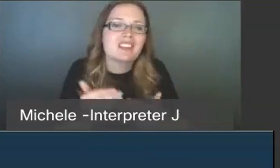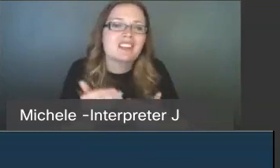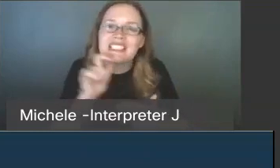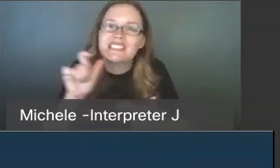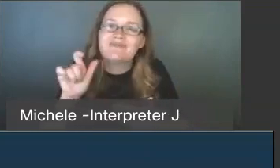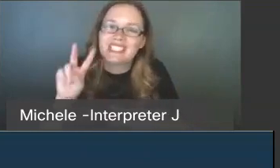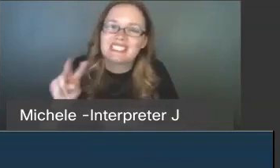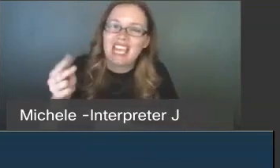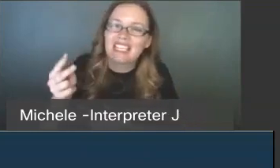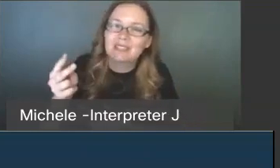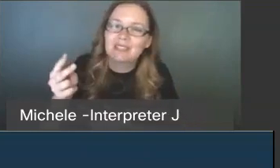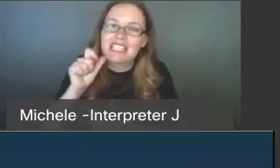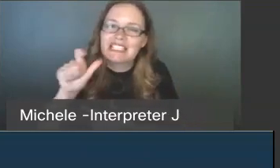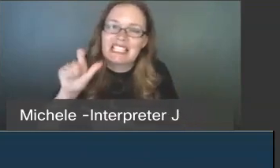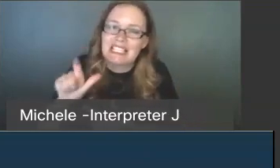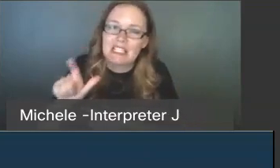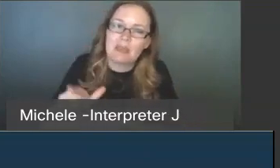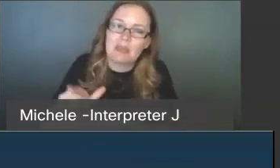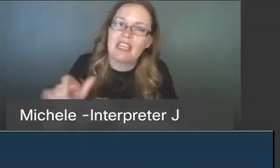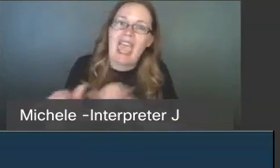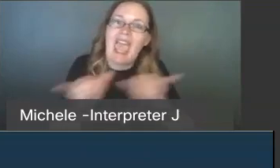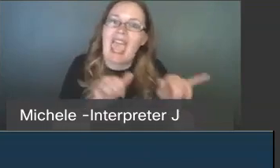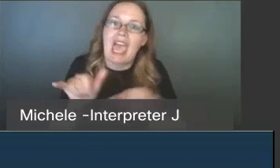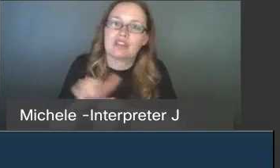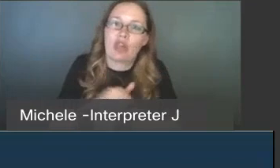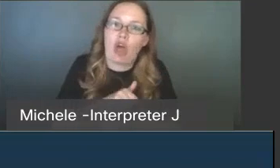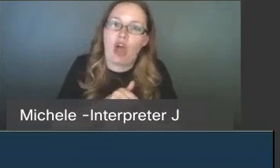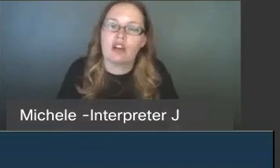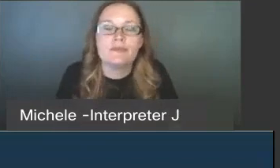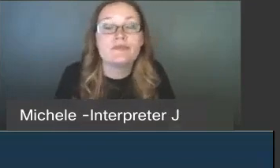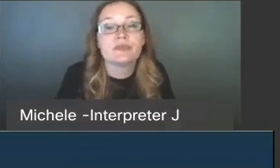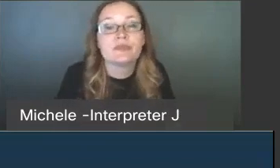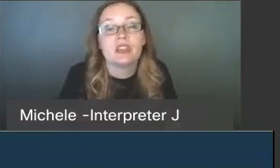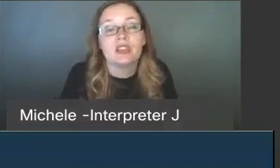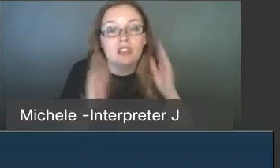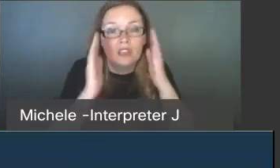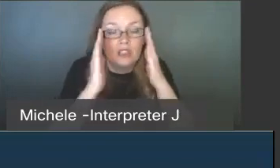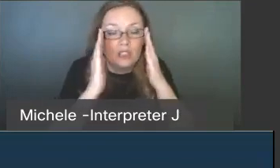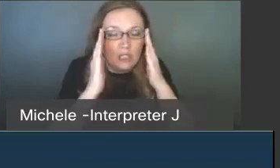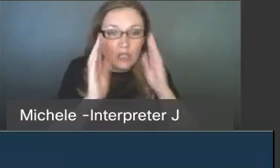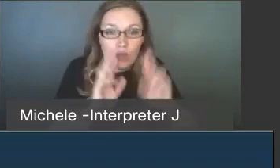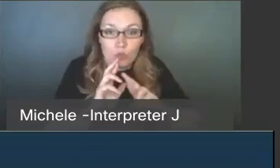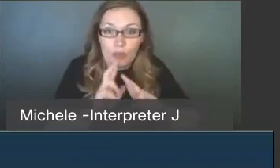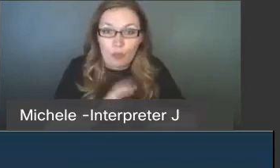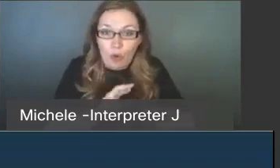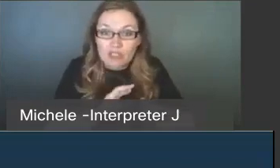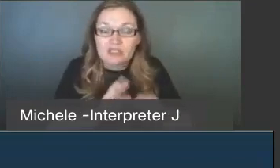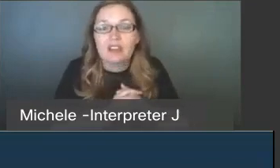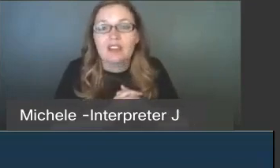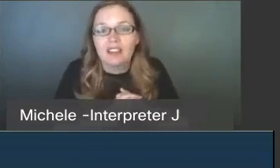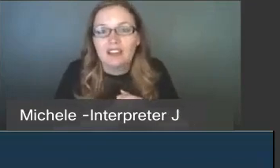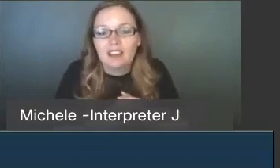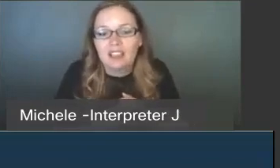as in-depth. Now, in terms of writing reports on risk assessment results in the context of competency